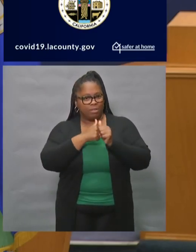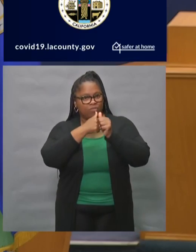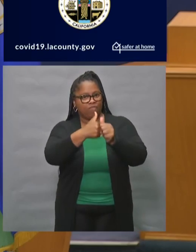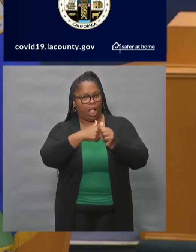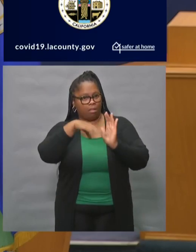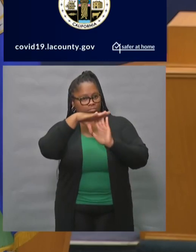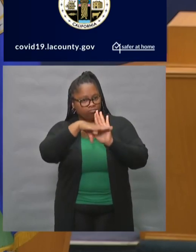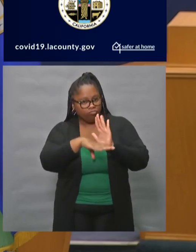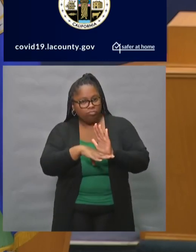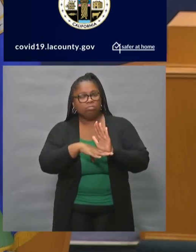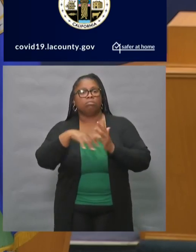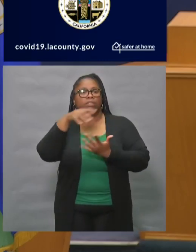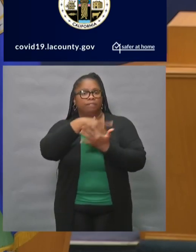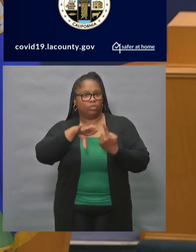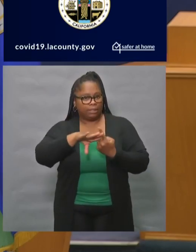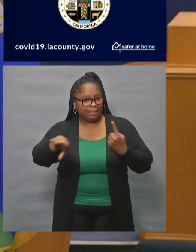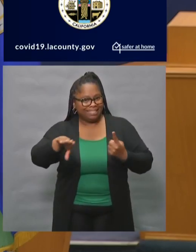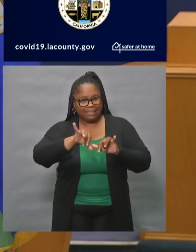to achieve to date.